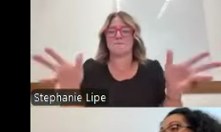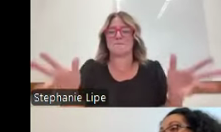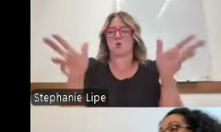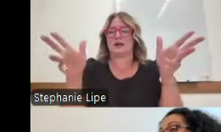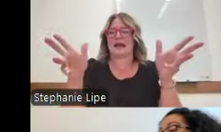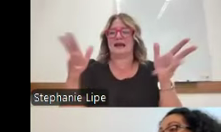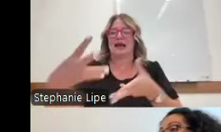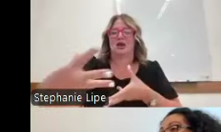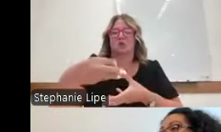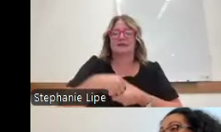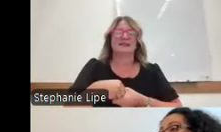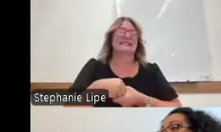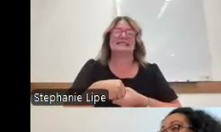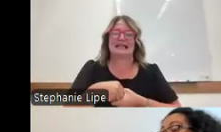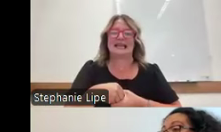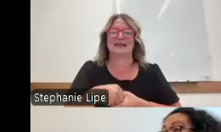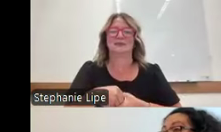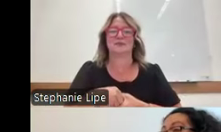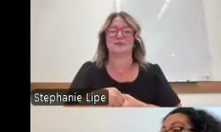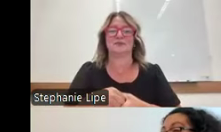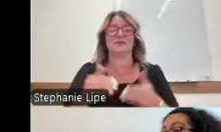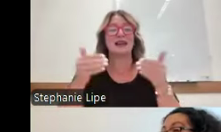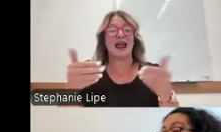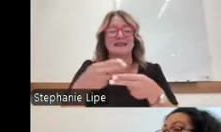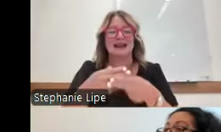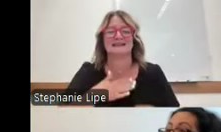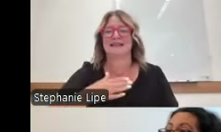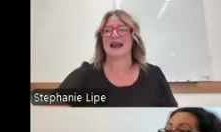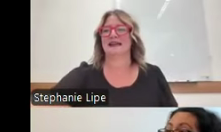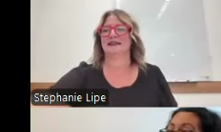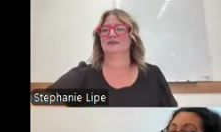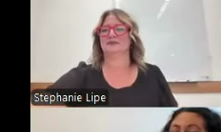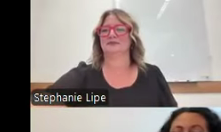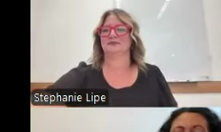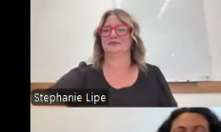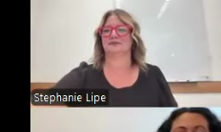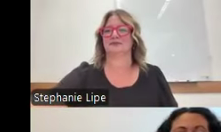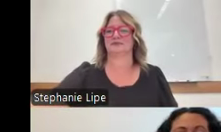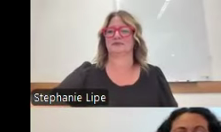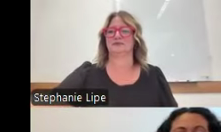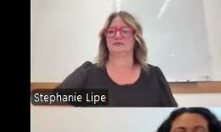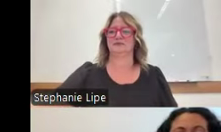with disabilities to then promote this inclusivity. Next slide, please.